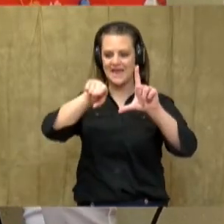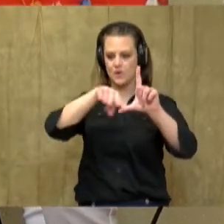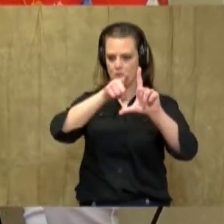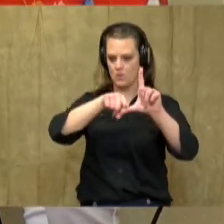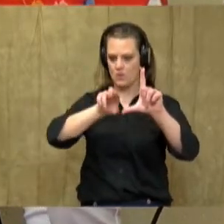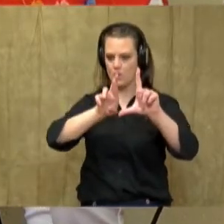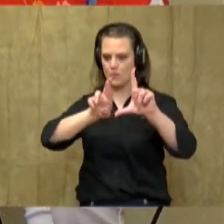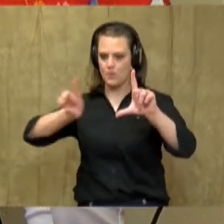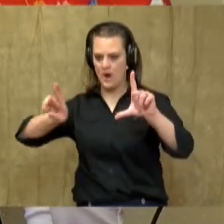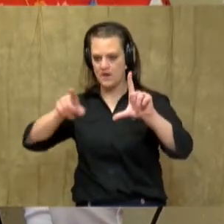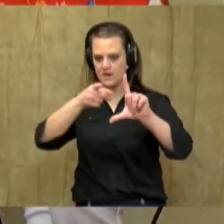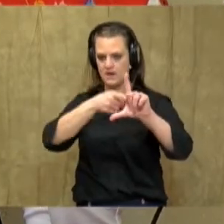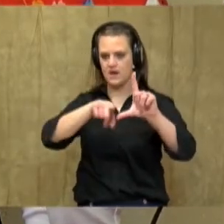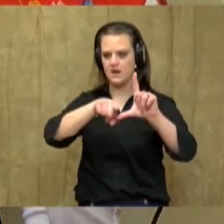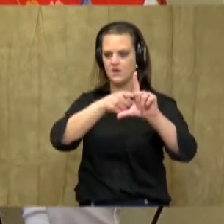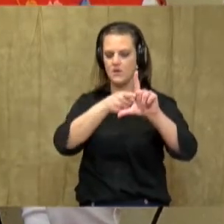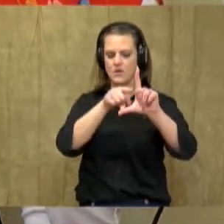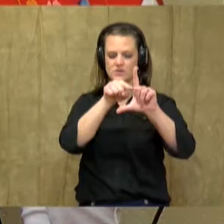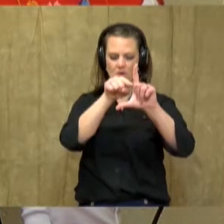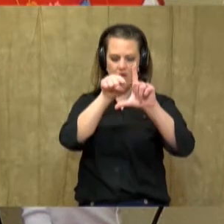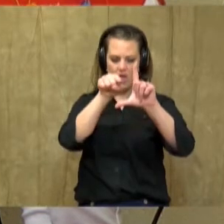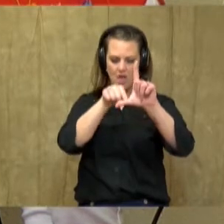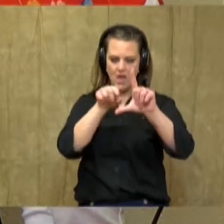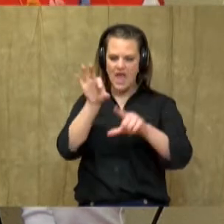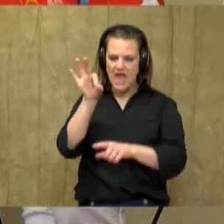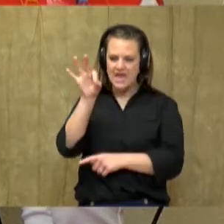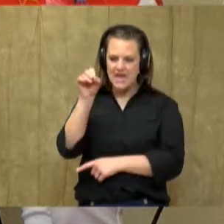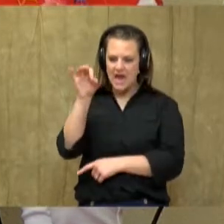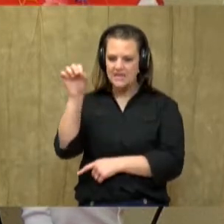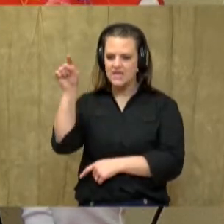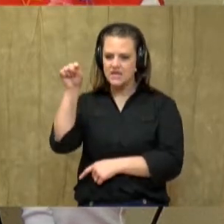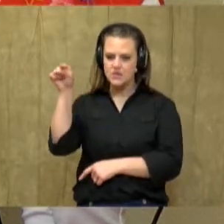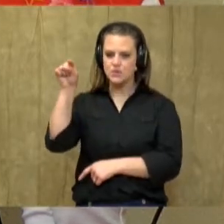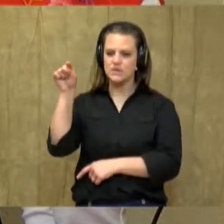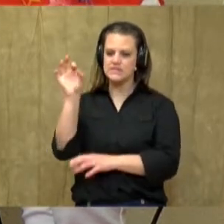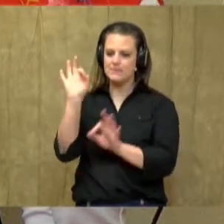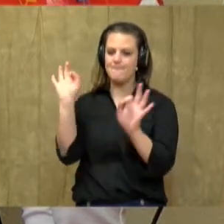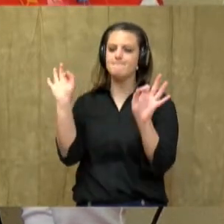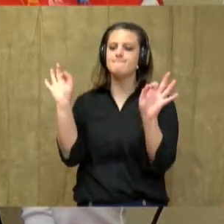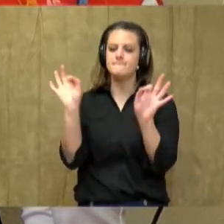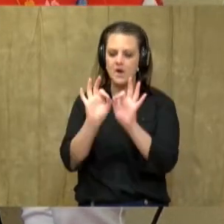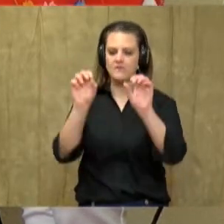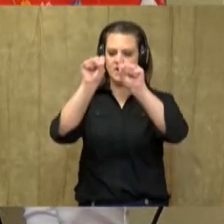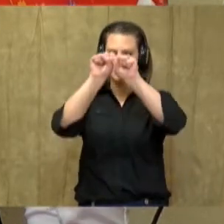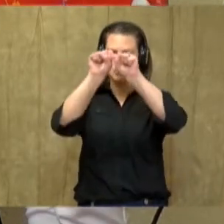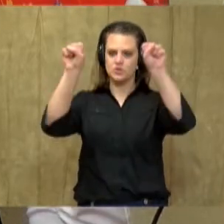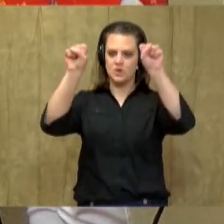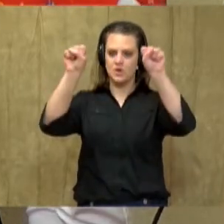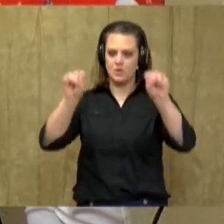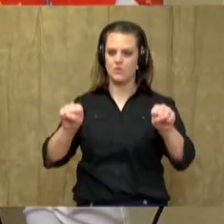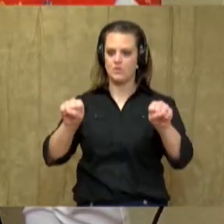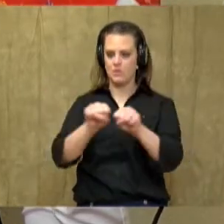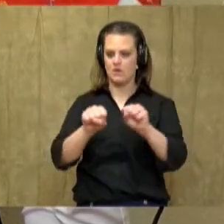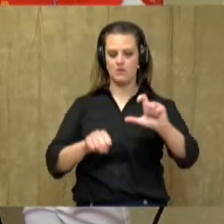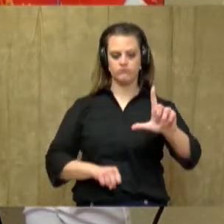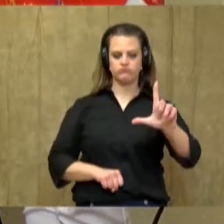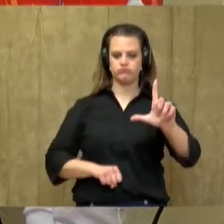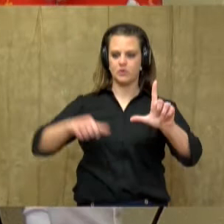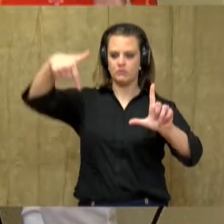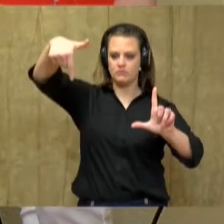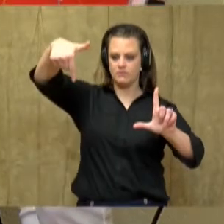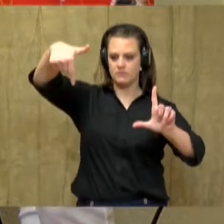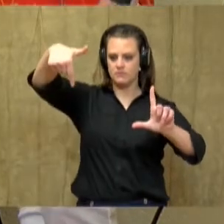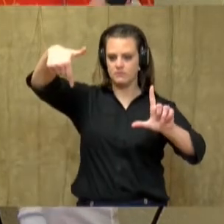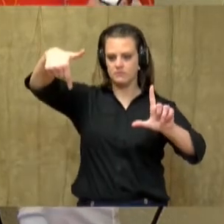angle that is exactly 90 degrees, and it makes a perfect square in the corner.